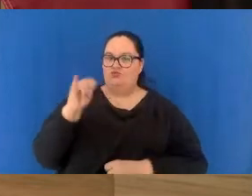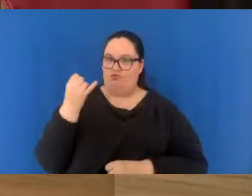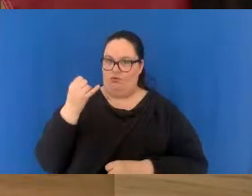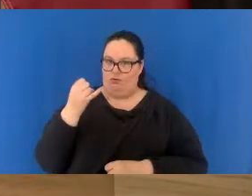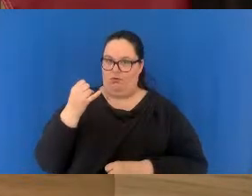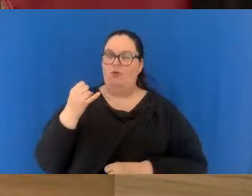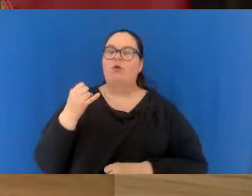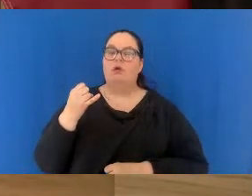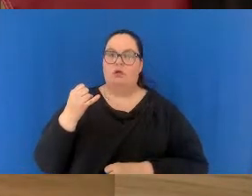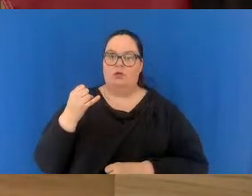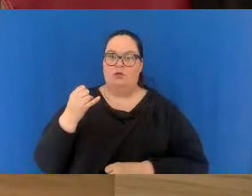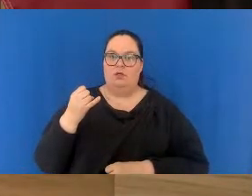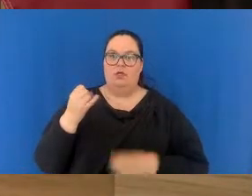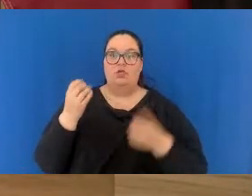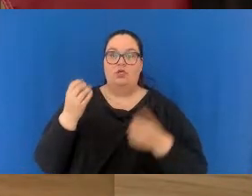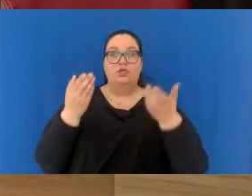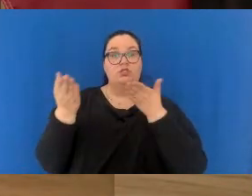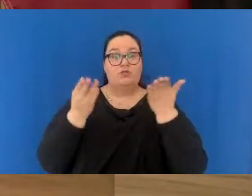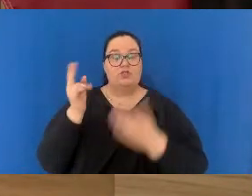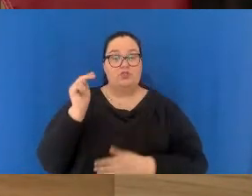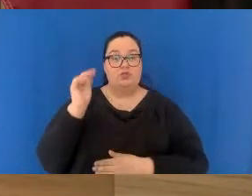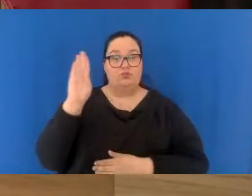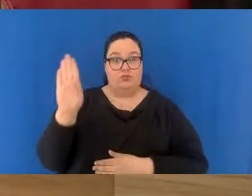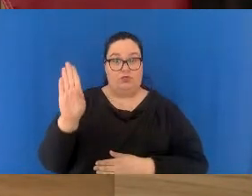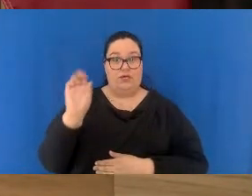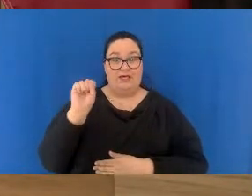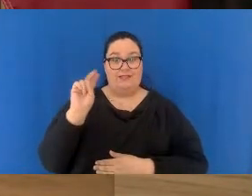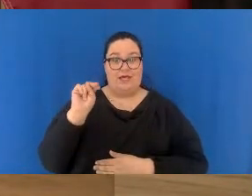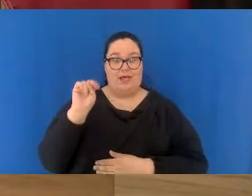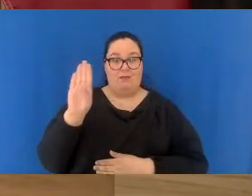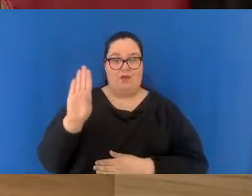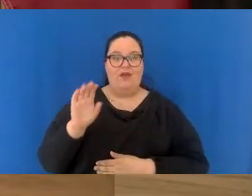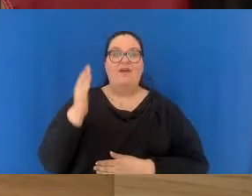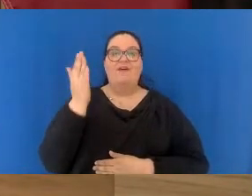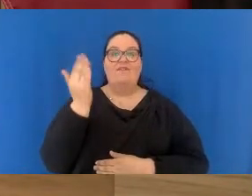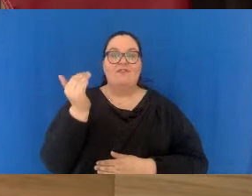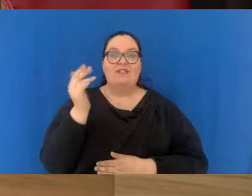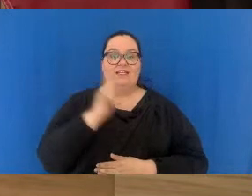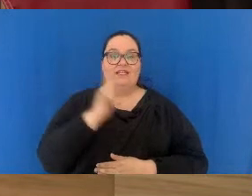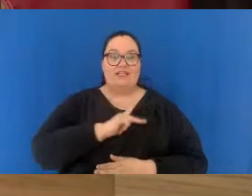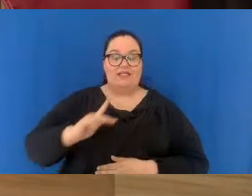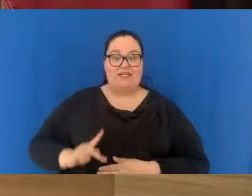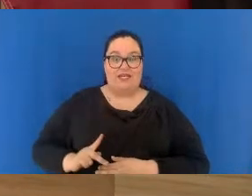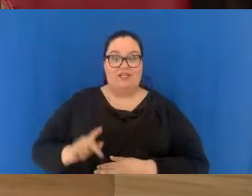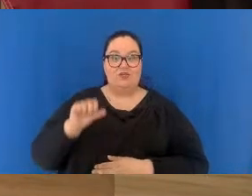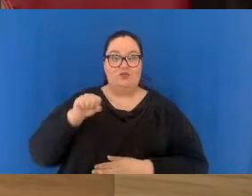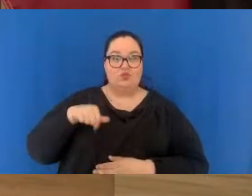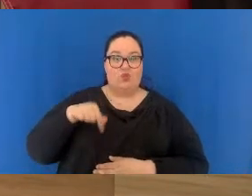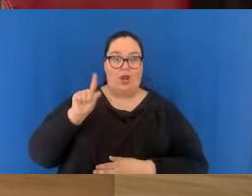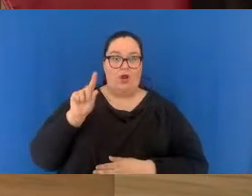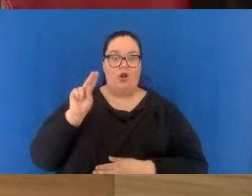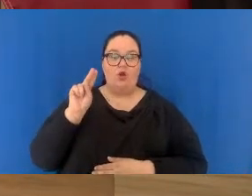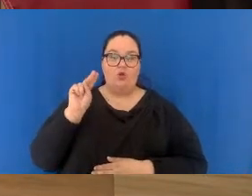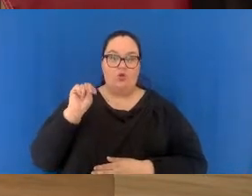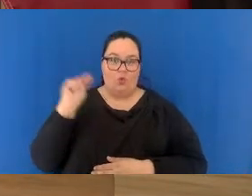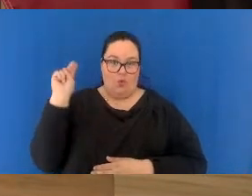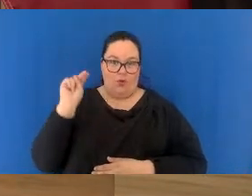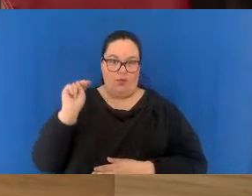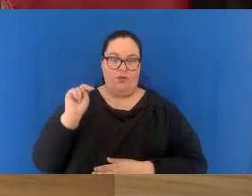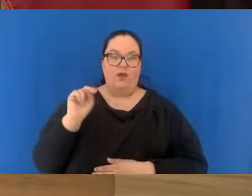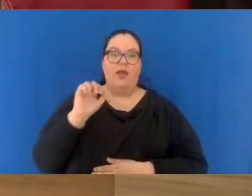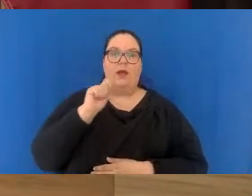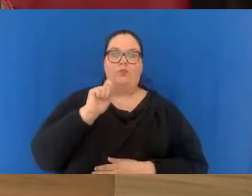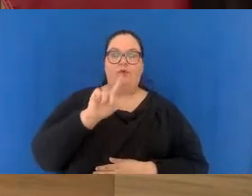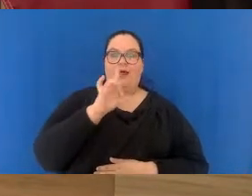So Service New Brunswick in St. John, the one at 15 King Square North on Thursday, April 8th between